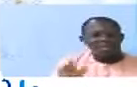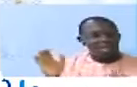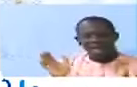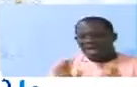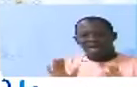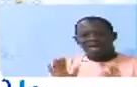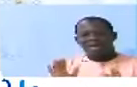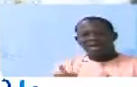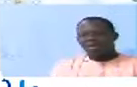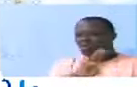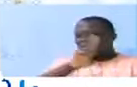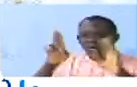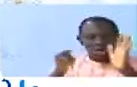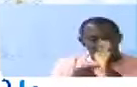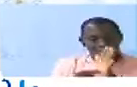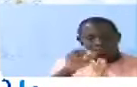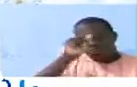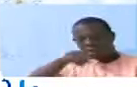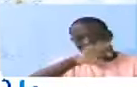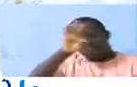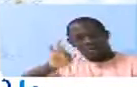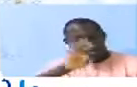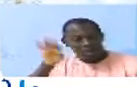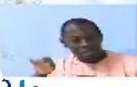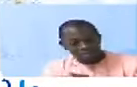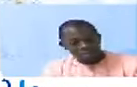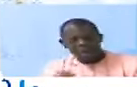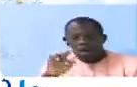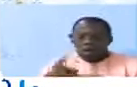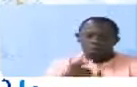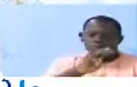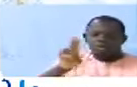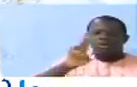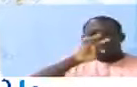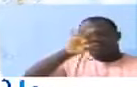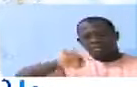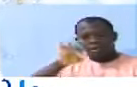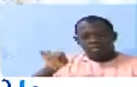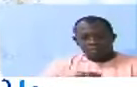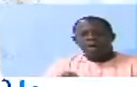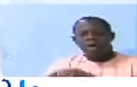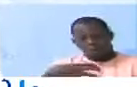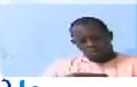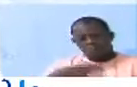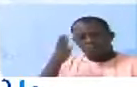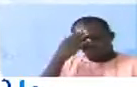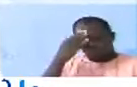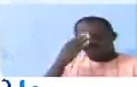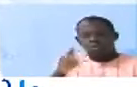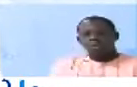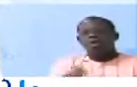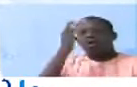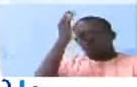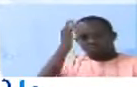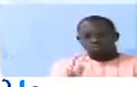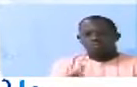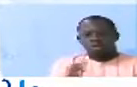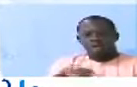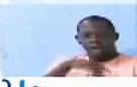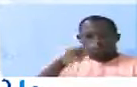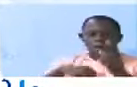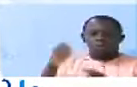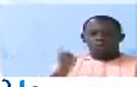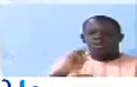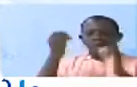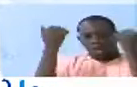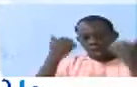he's your relative or not. Let's just get the truth about what every one of them has done. mu TRRC leti de to nyala nyinin